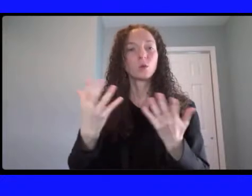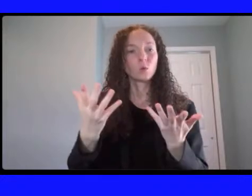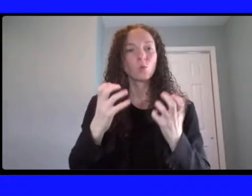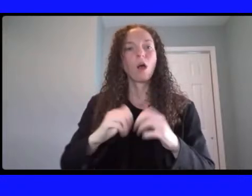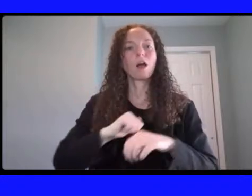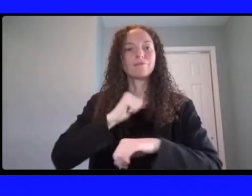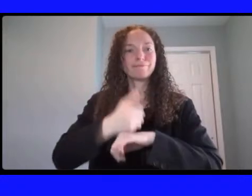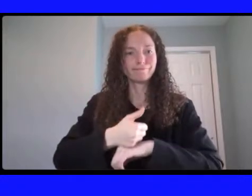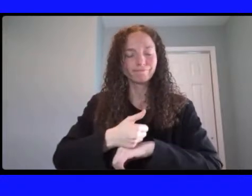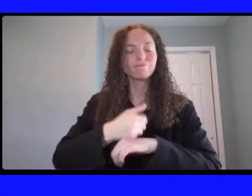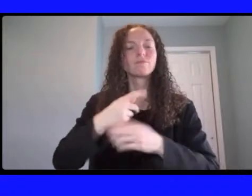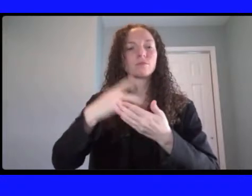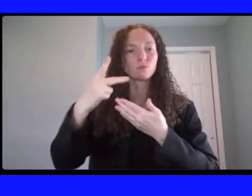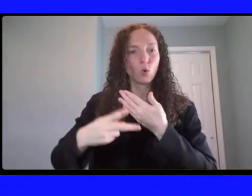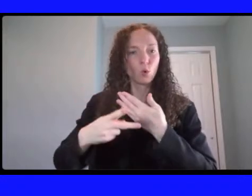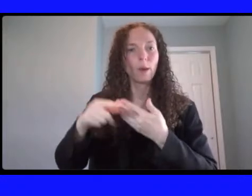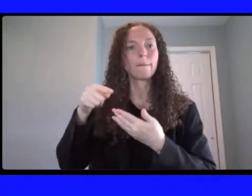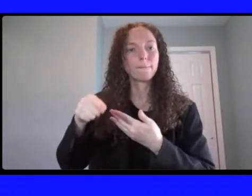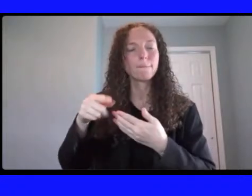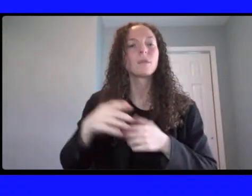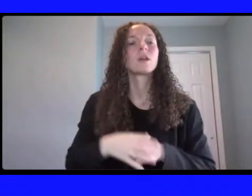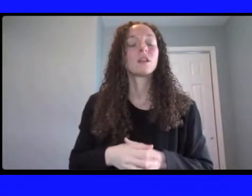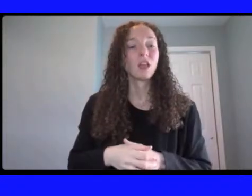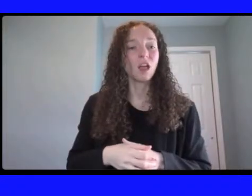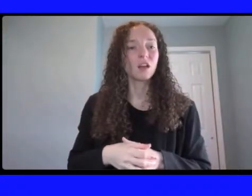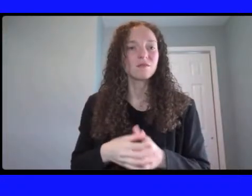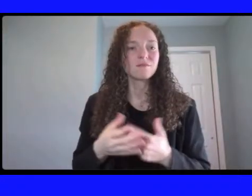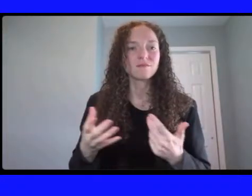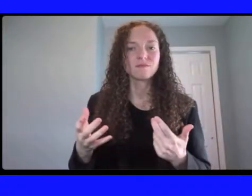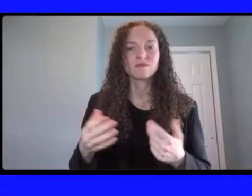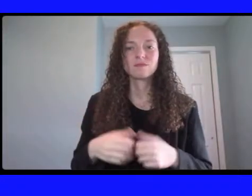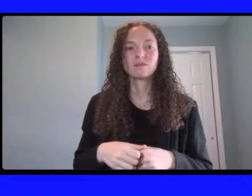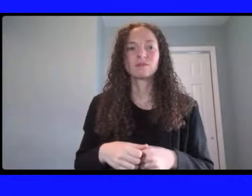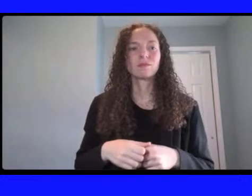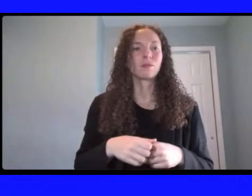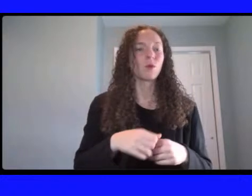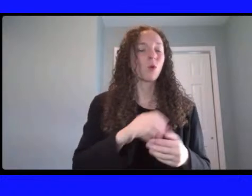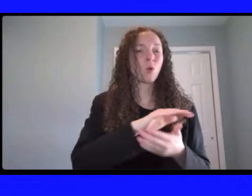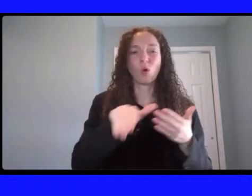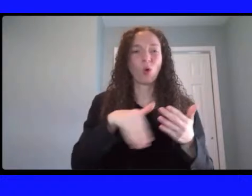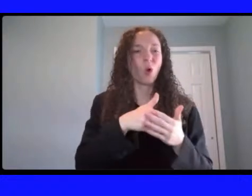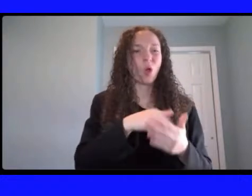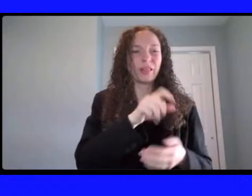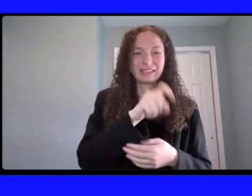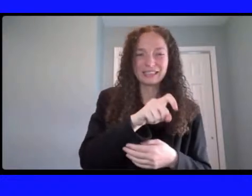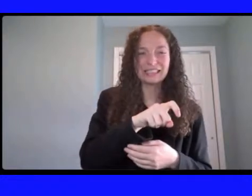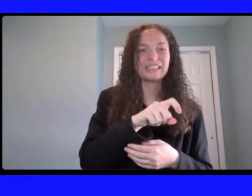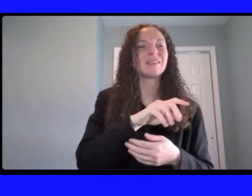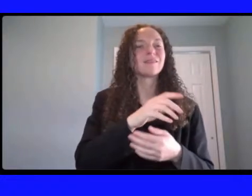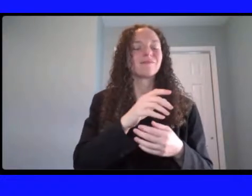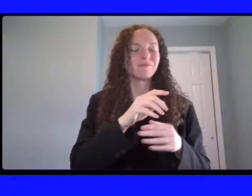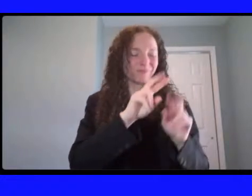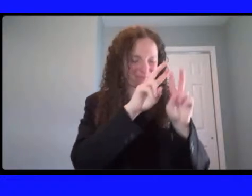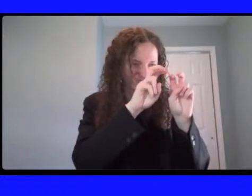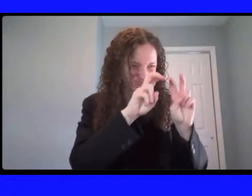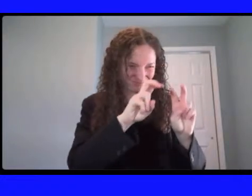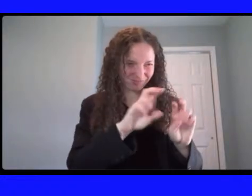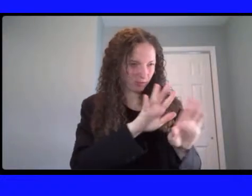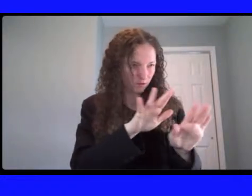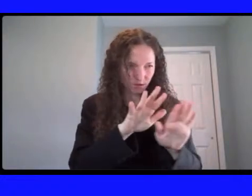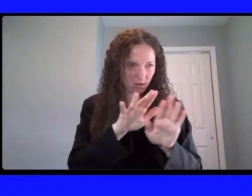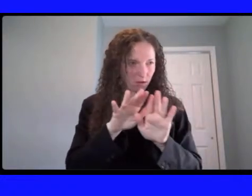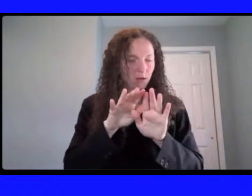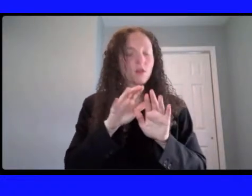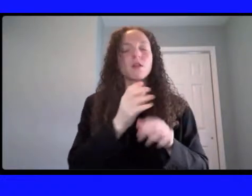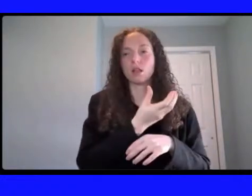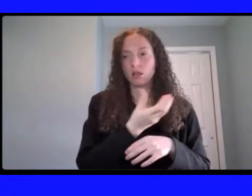the second 2/3 of pregnancy, but the peds support is very frequent in the first 3 years of life. We have to do 15 well visits and often more visits